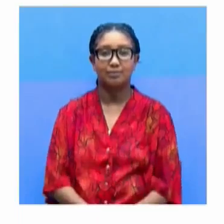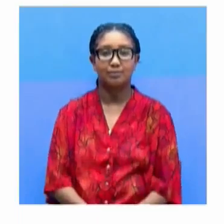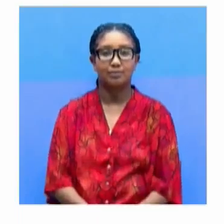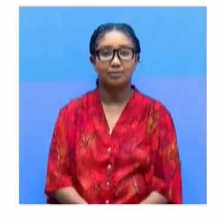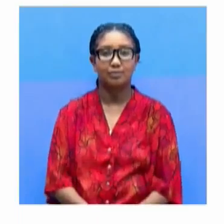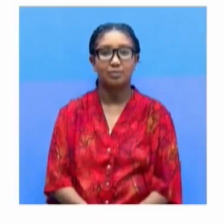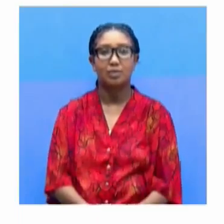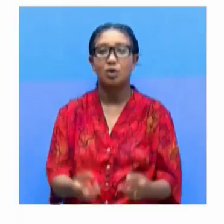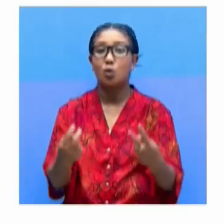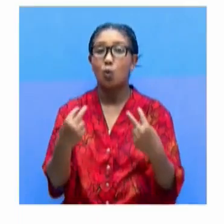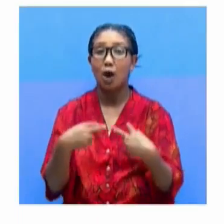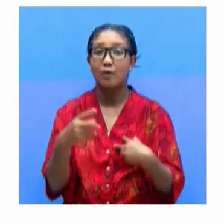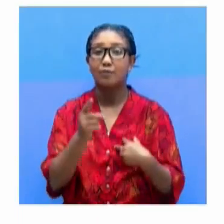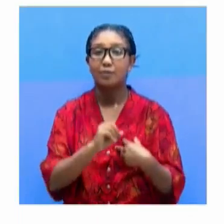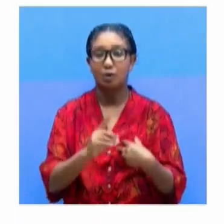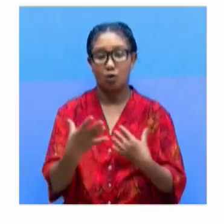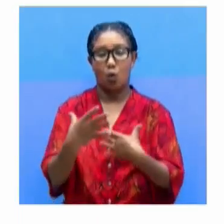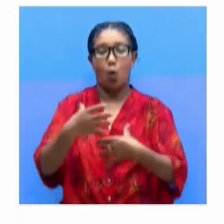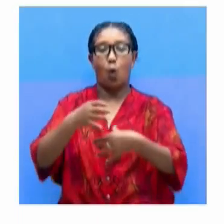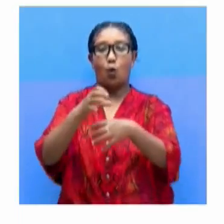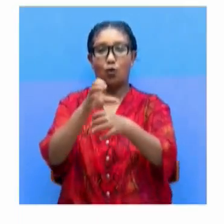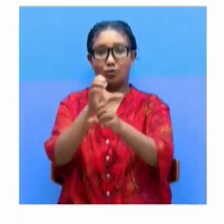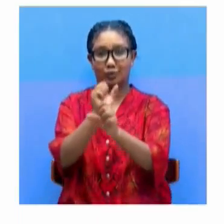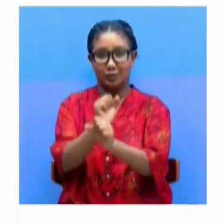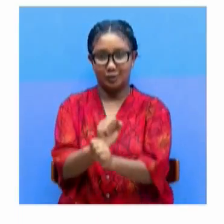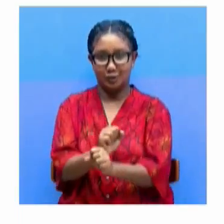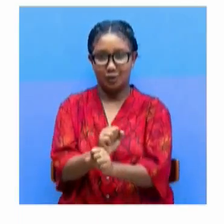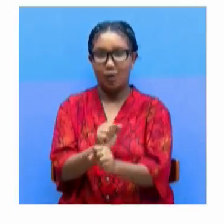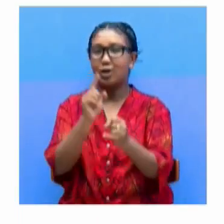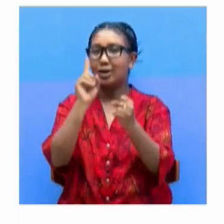yes, we have conclusion or end.